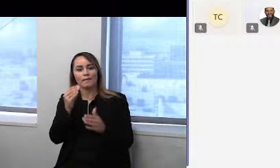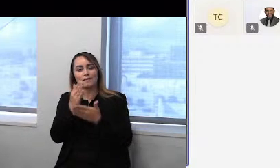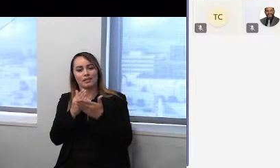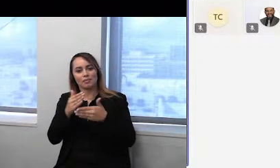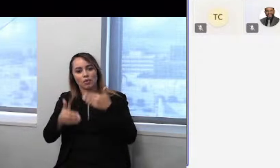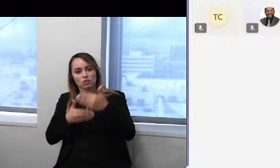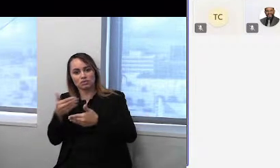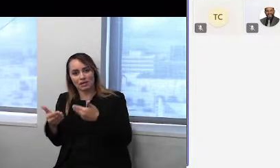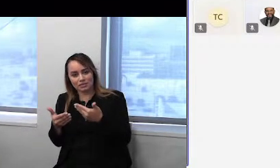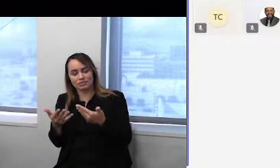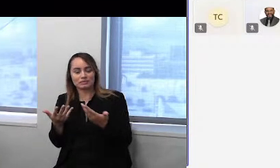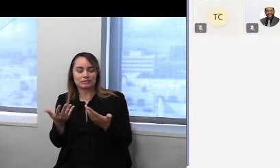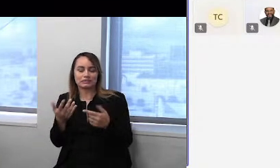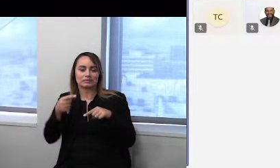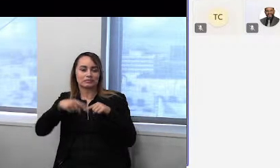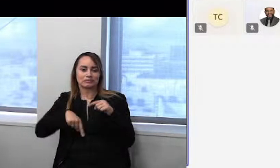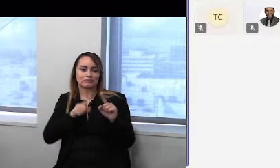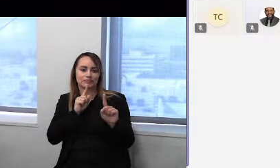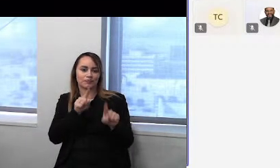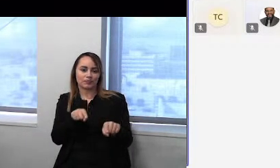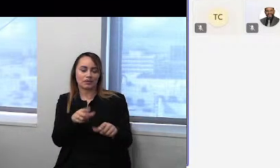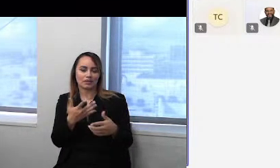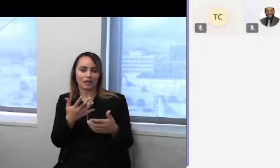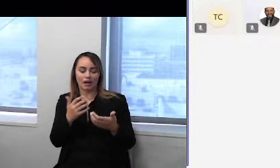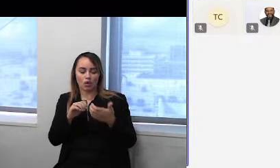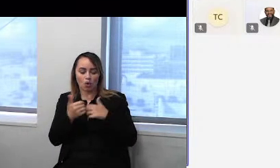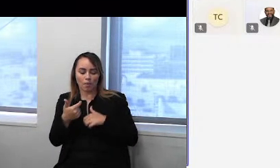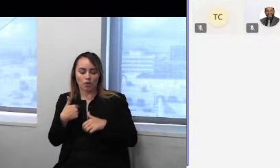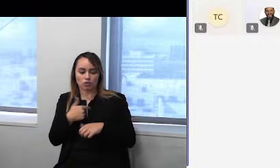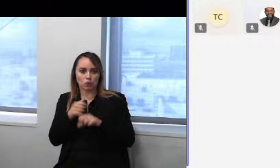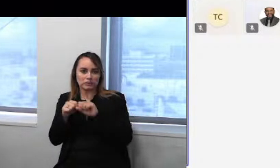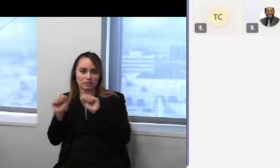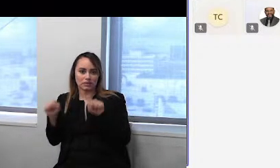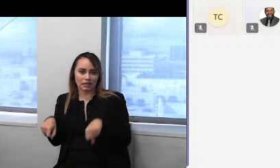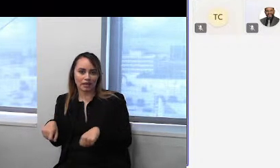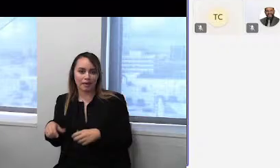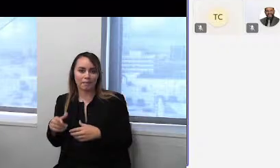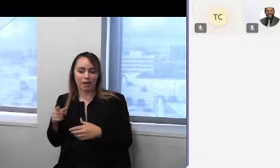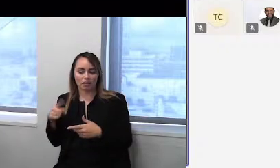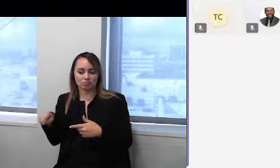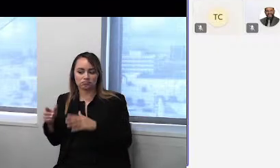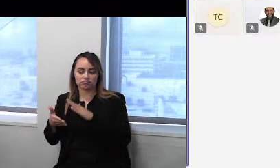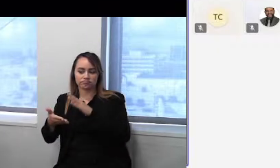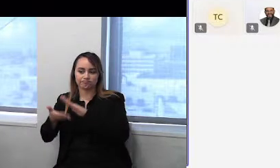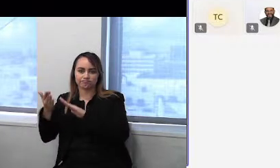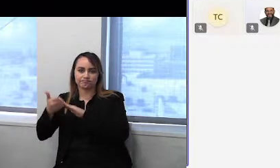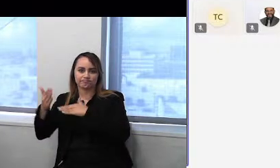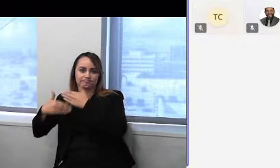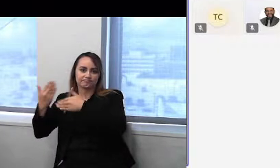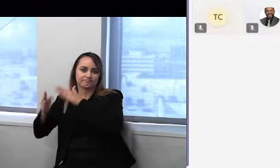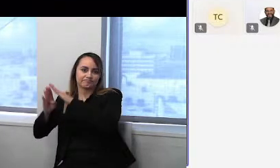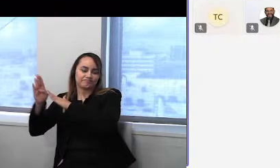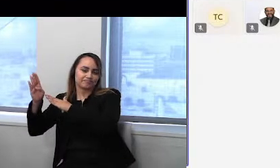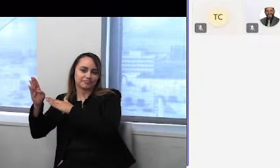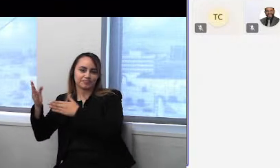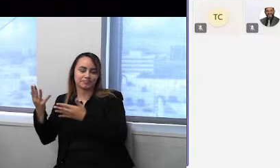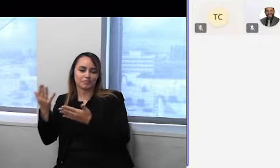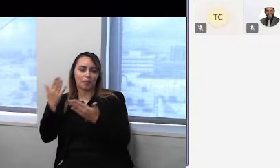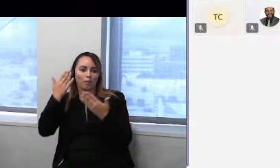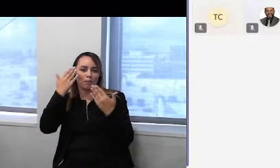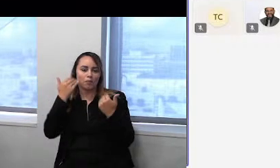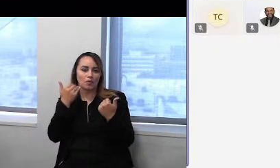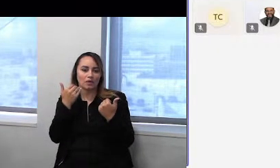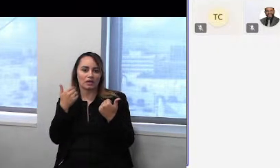in regards to how the system will evolve, because we actually have to have some level of guardrails. So where we're going to spend our time and